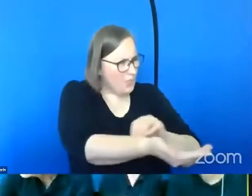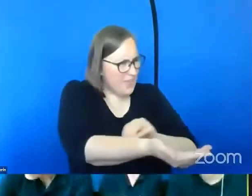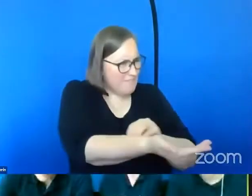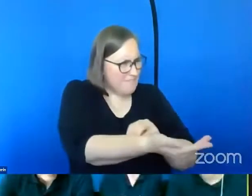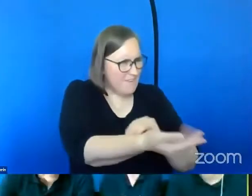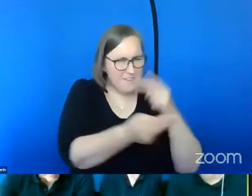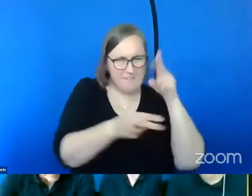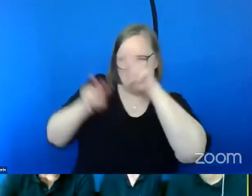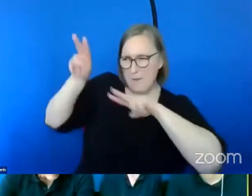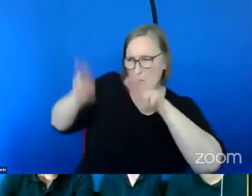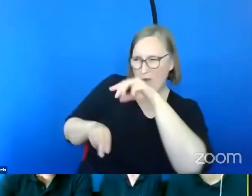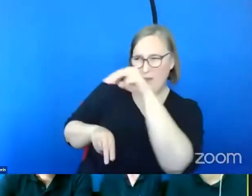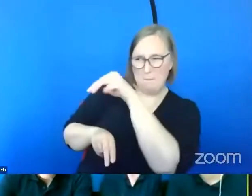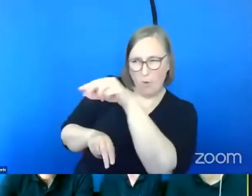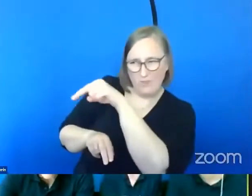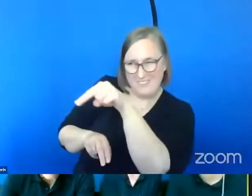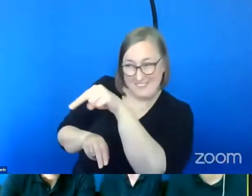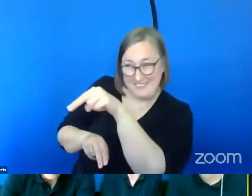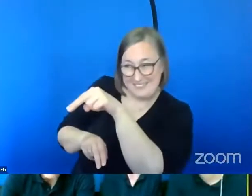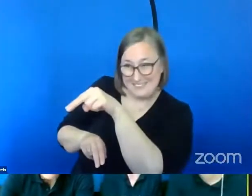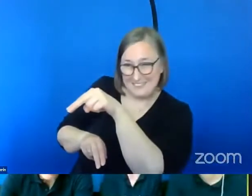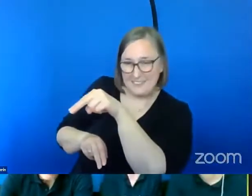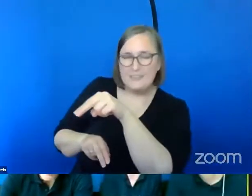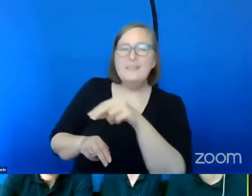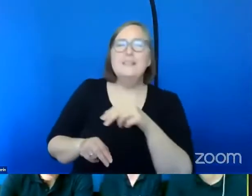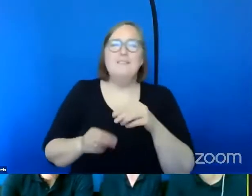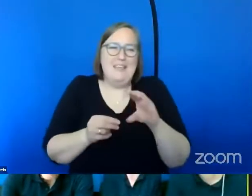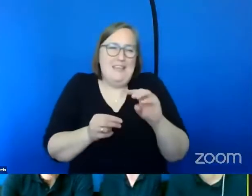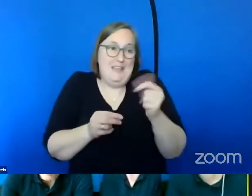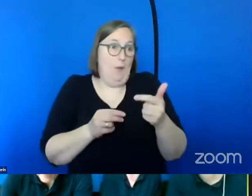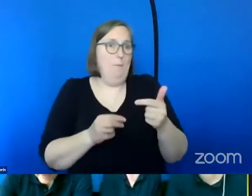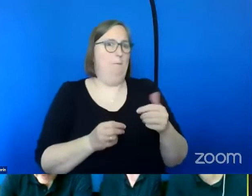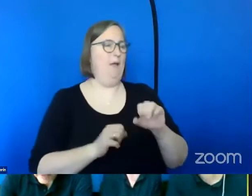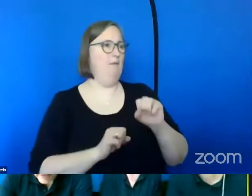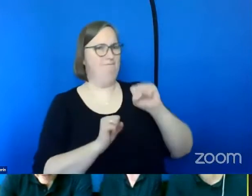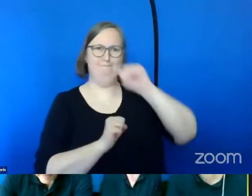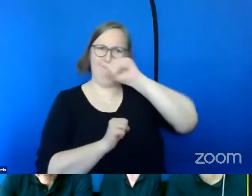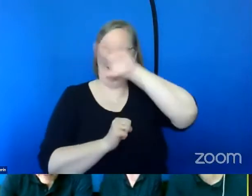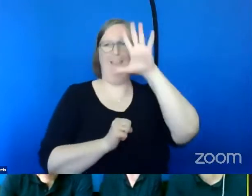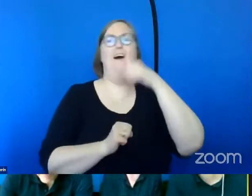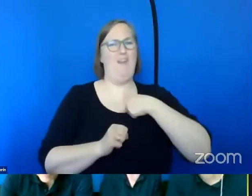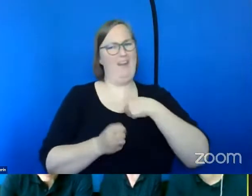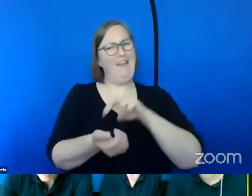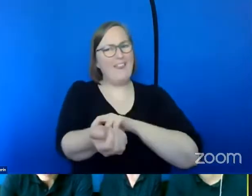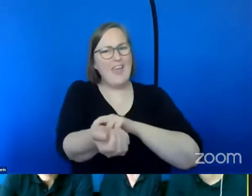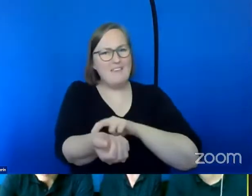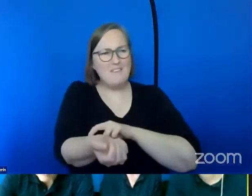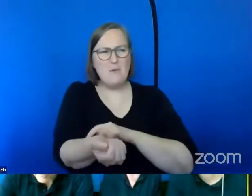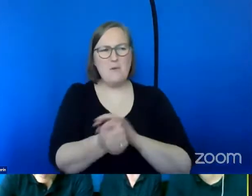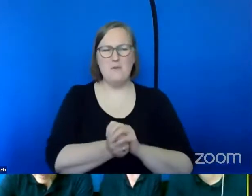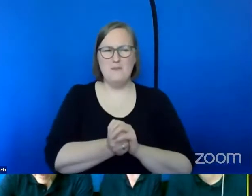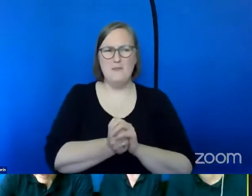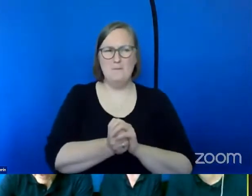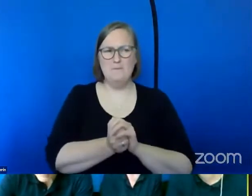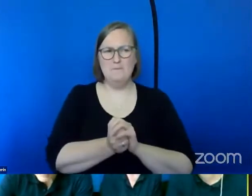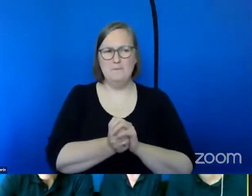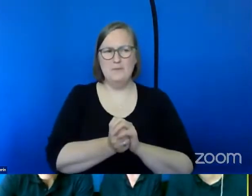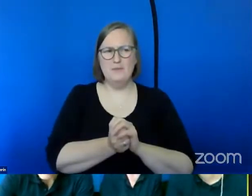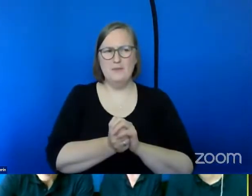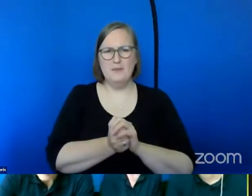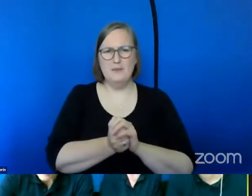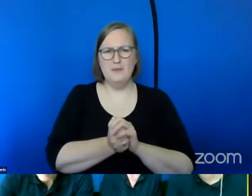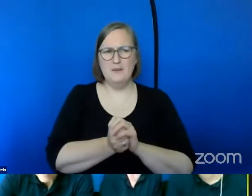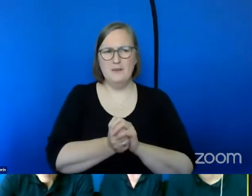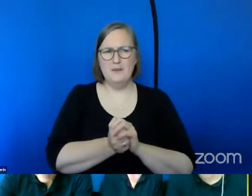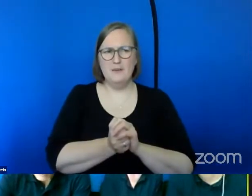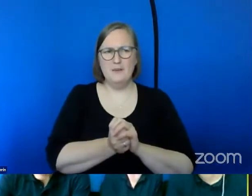great race. He did a great race, and it's a very good technique and